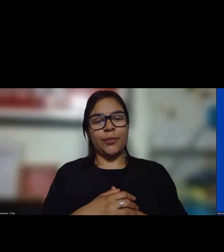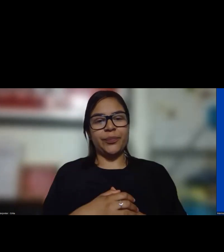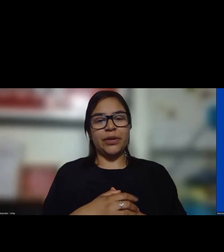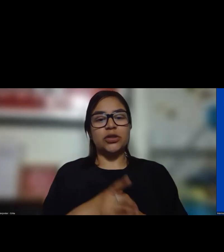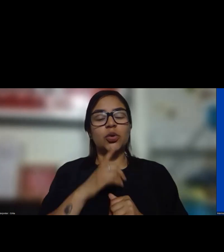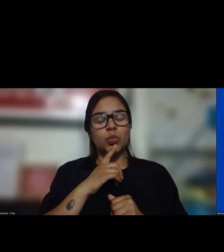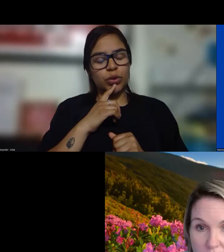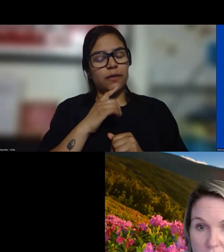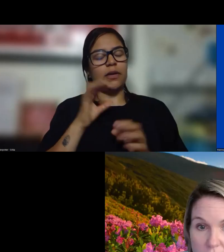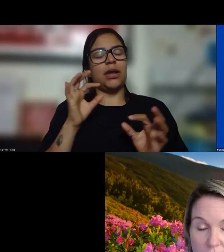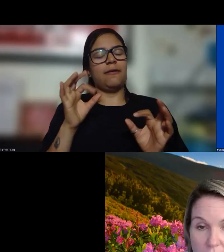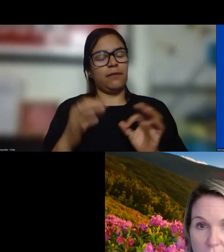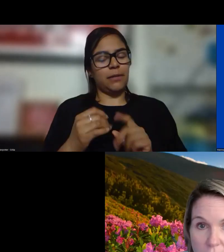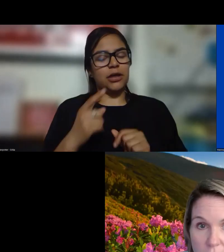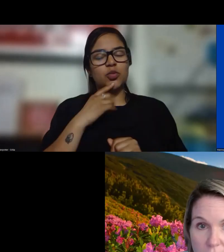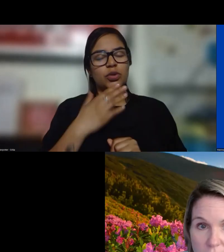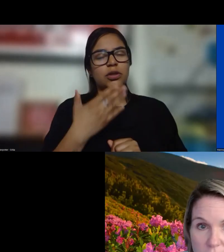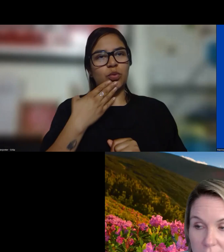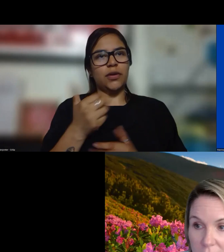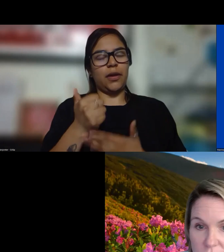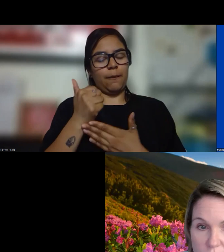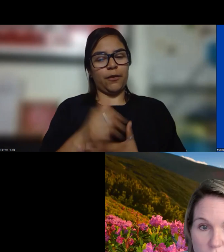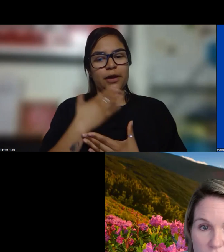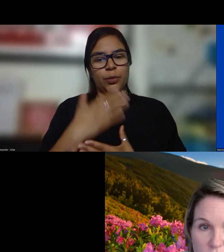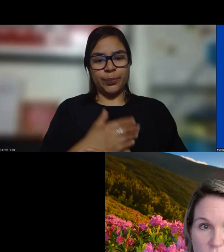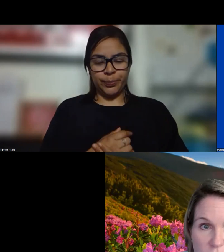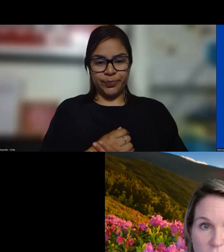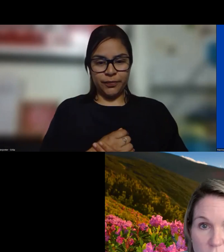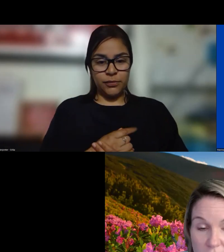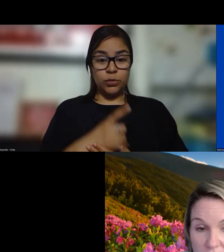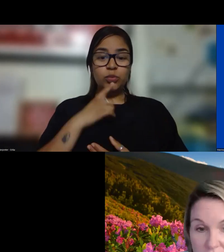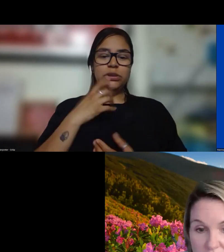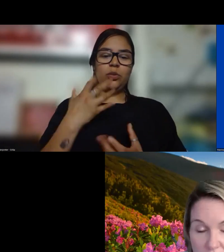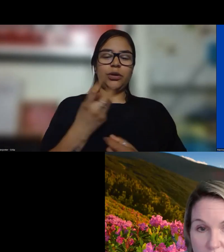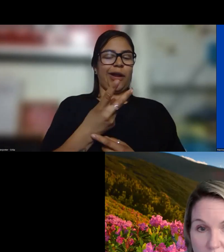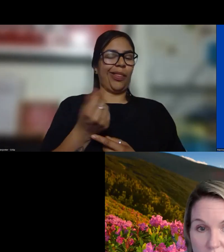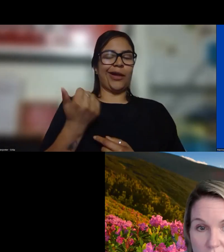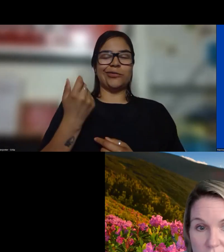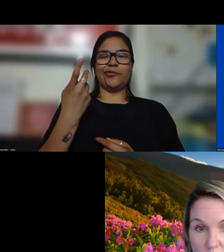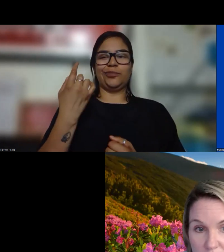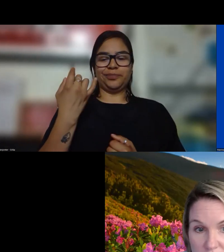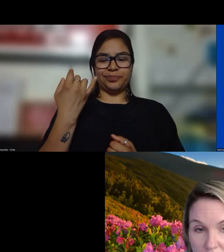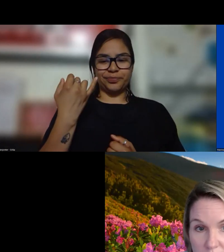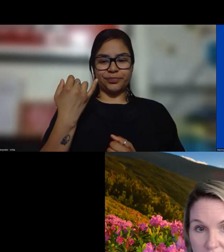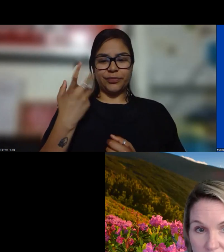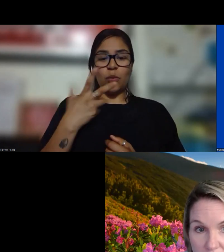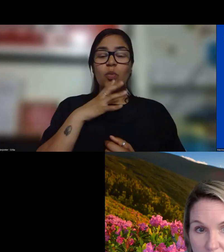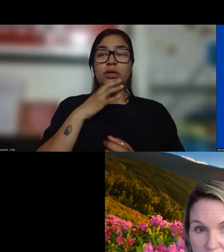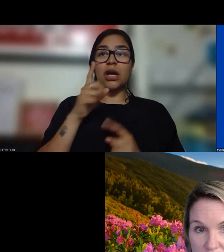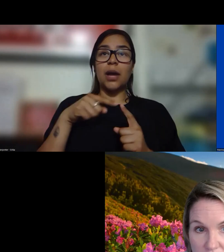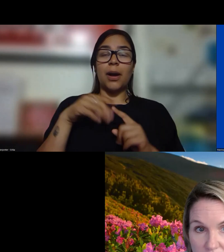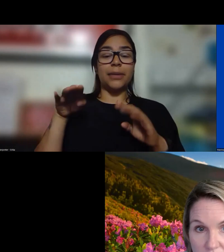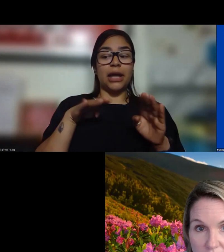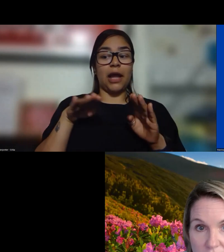is really, really helpful. And I also wanted to just take a few minutes to talk about the Older Adult Behavioral